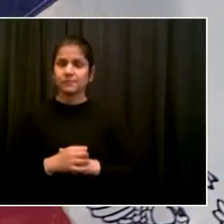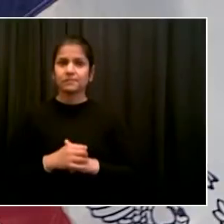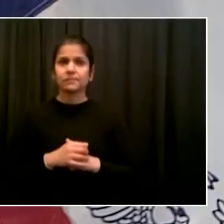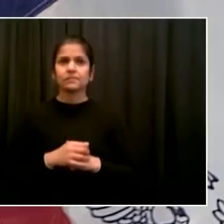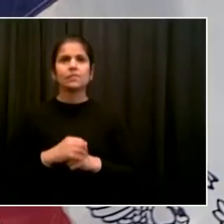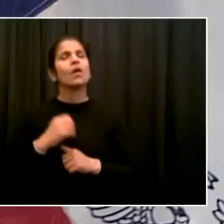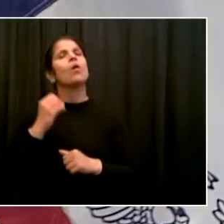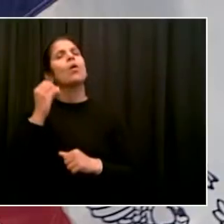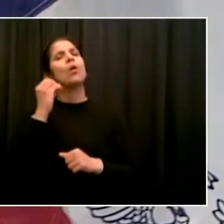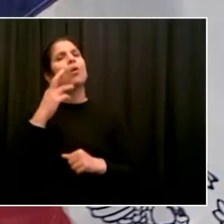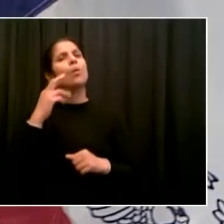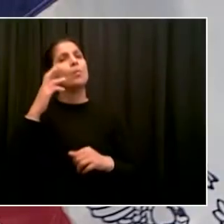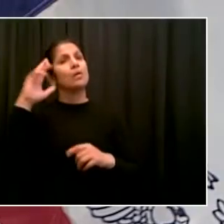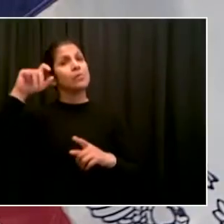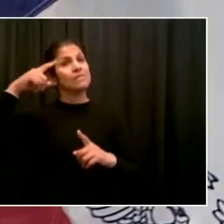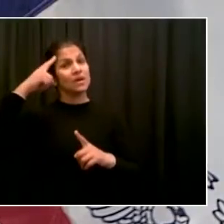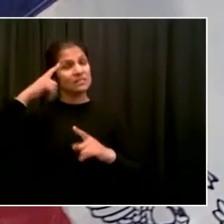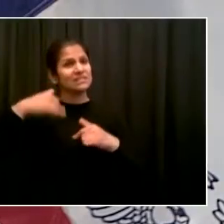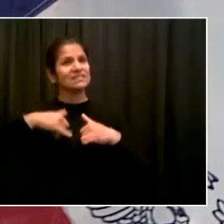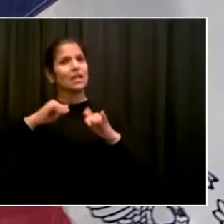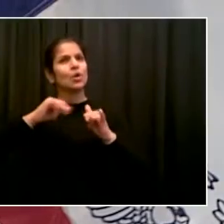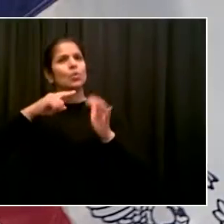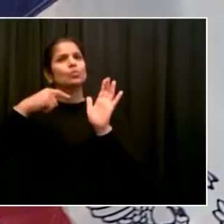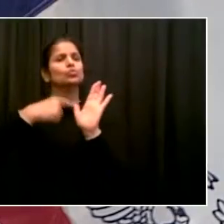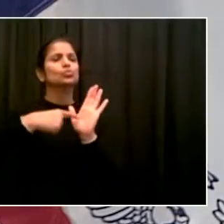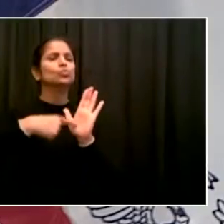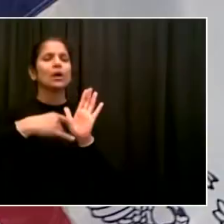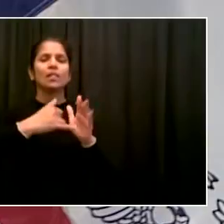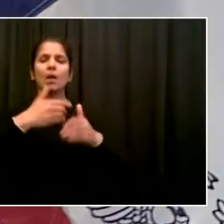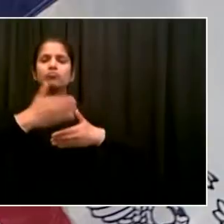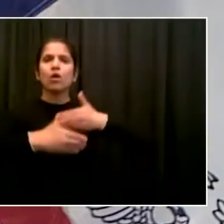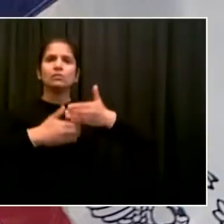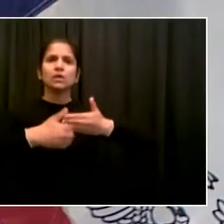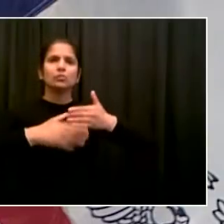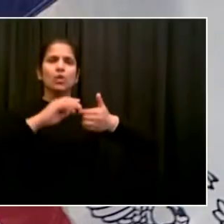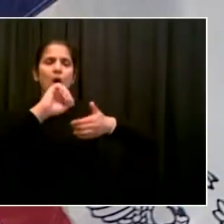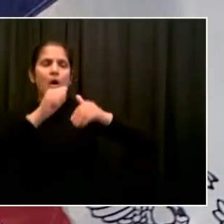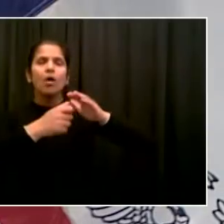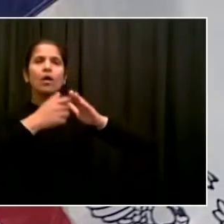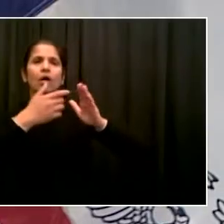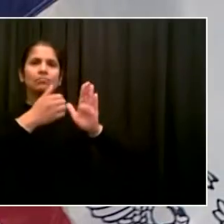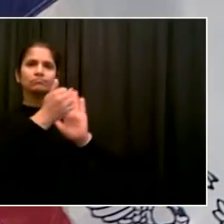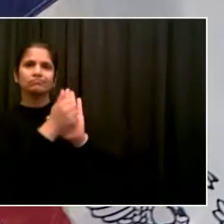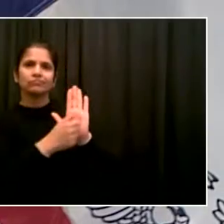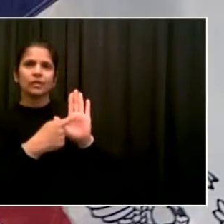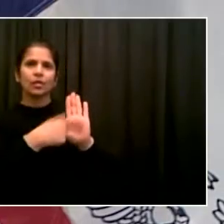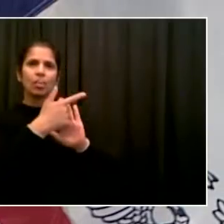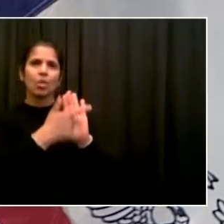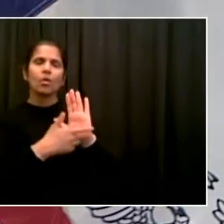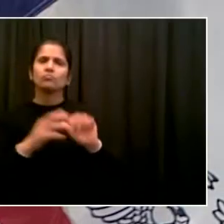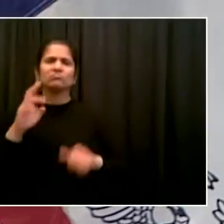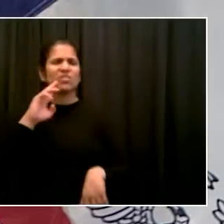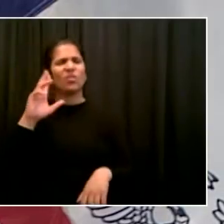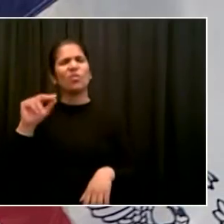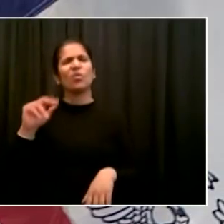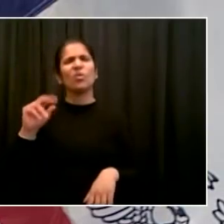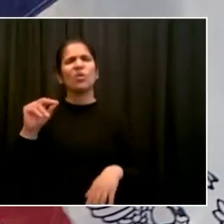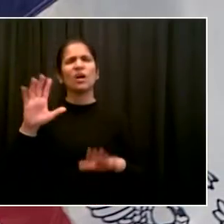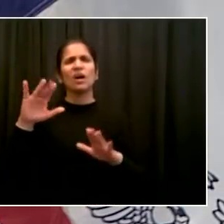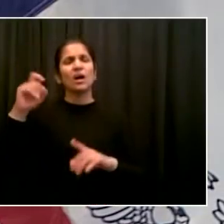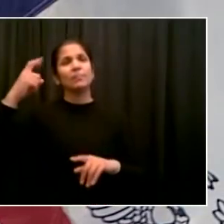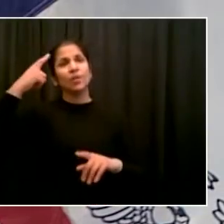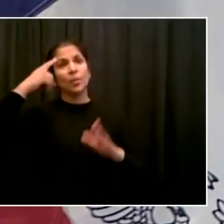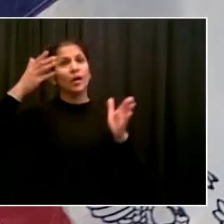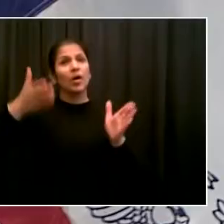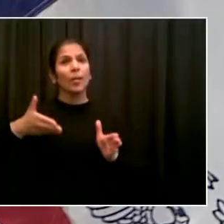law? No, Andrew. The governor has been depriving the people of the truth. The